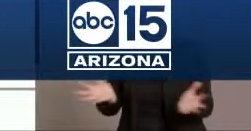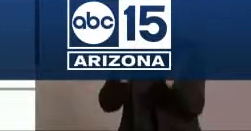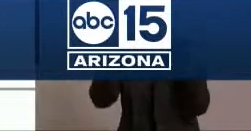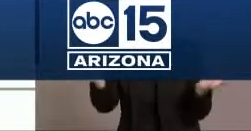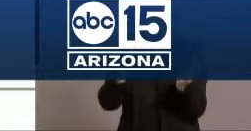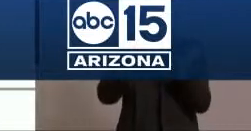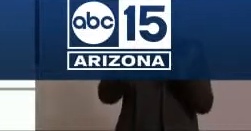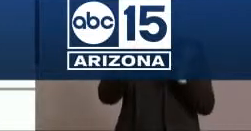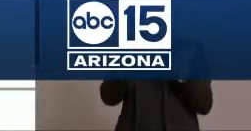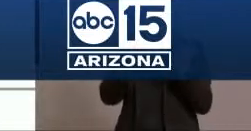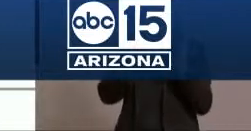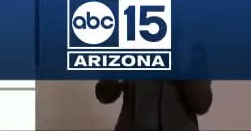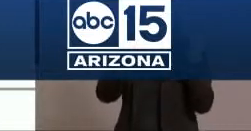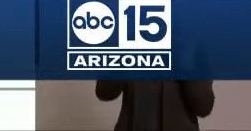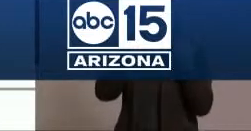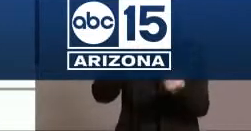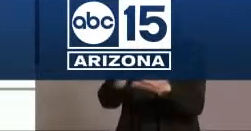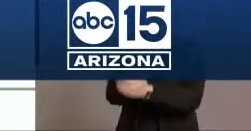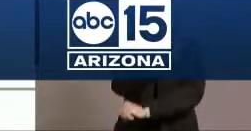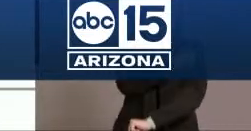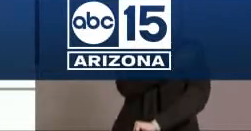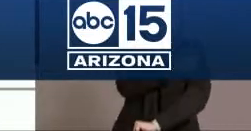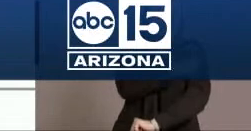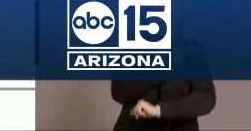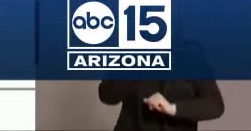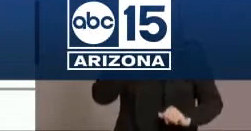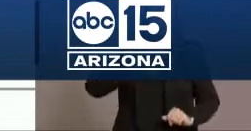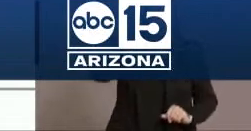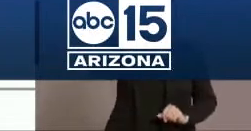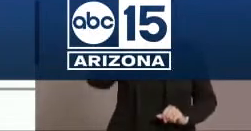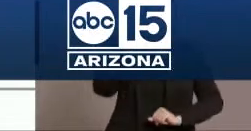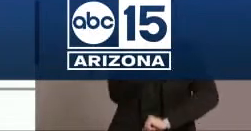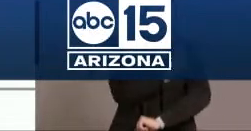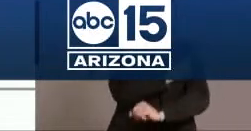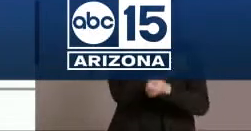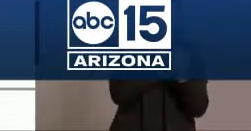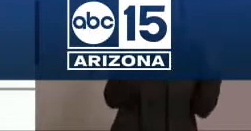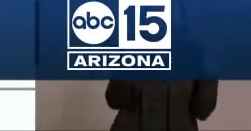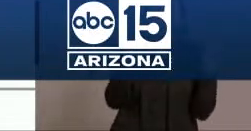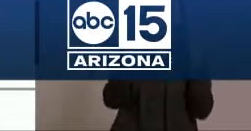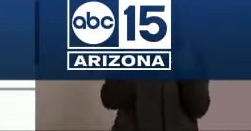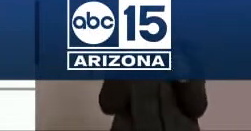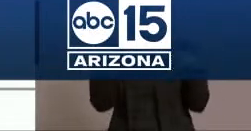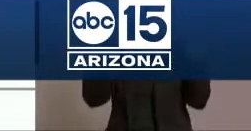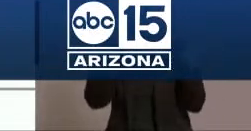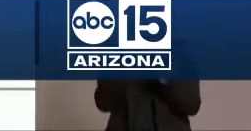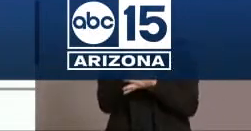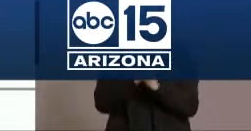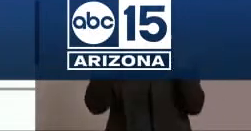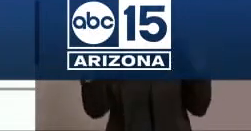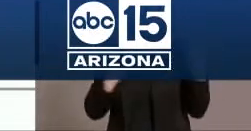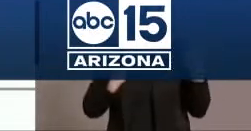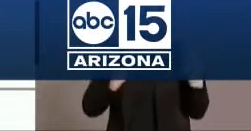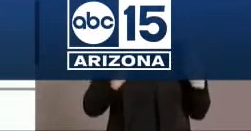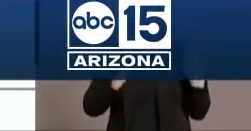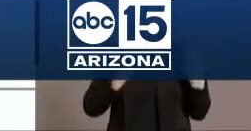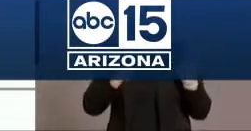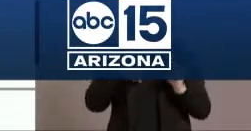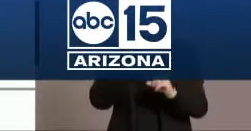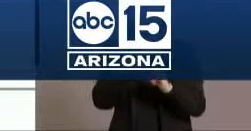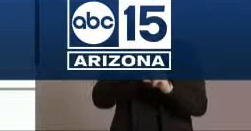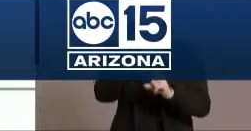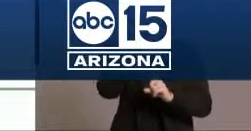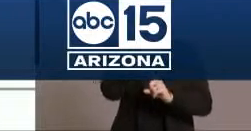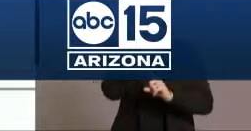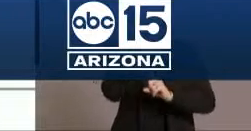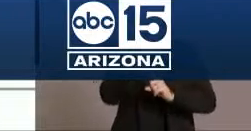vaccine. We know that the vaccines are safe, effective, and free, and are extremely effective in preventing